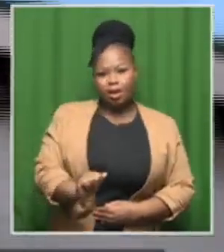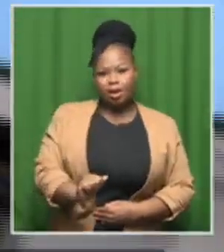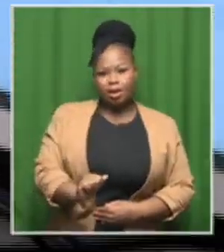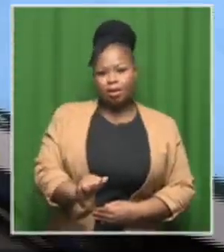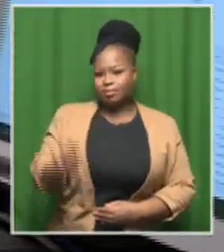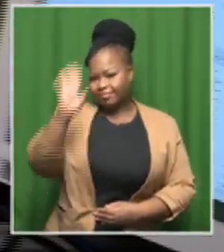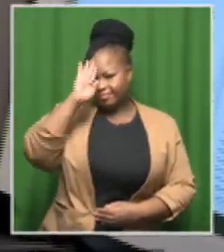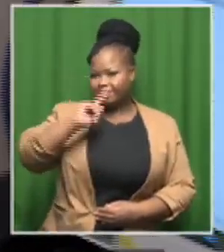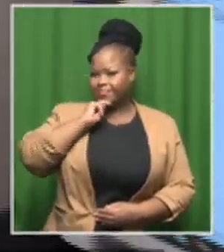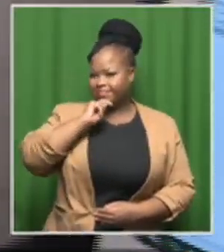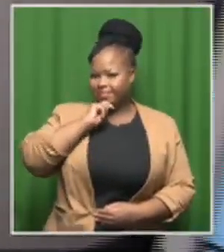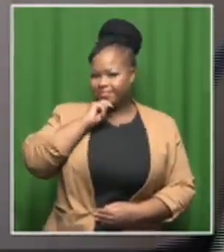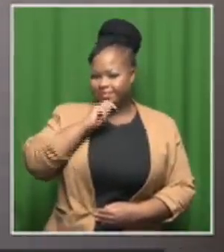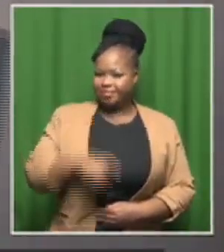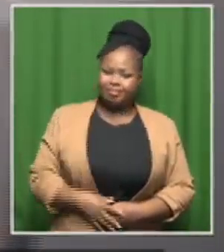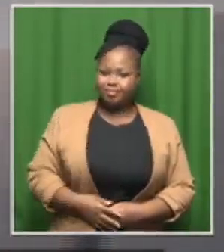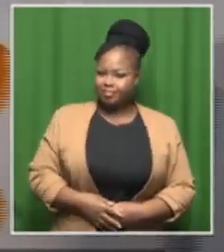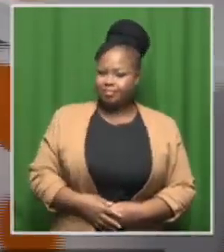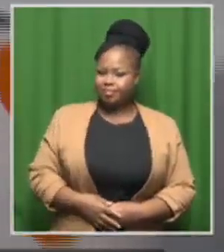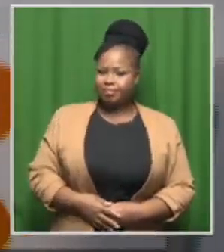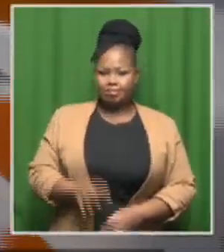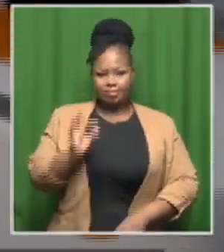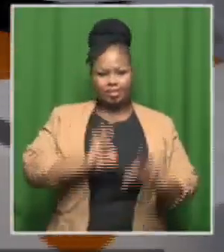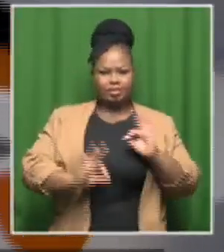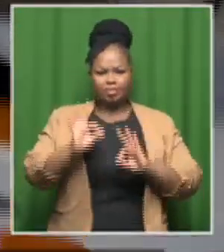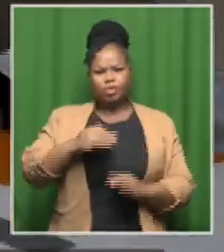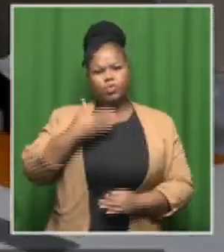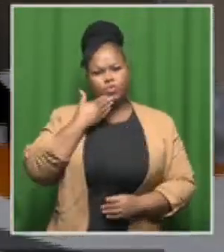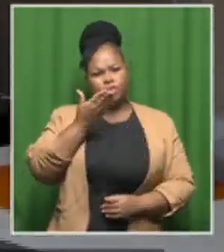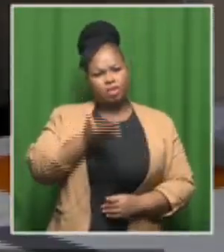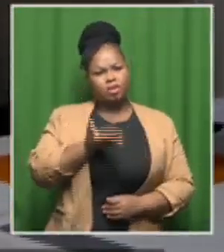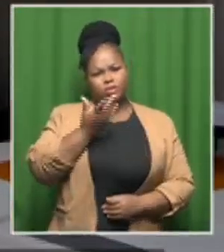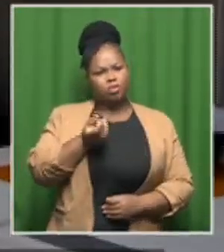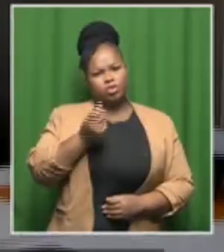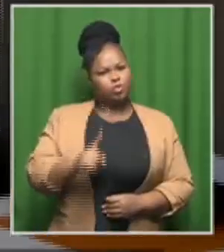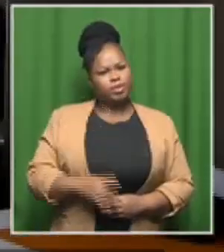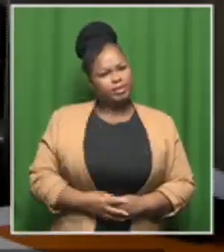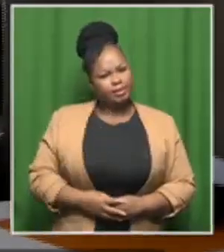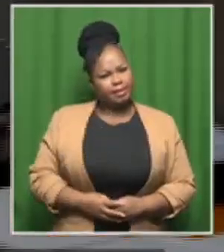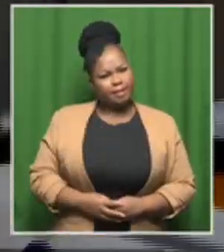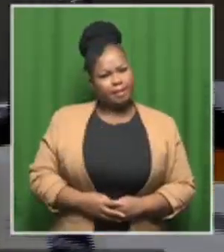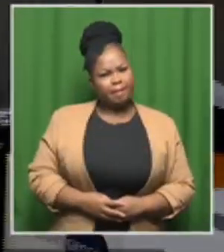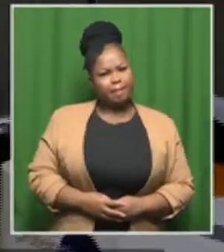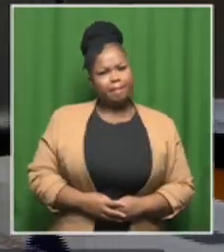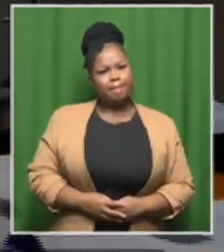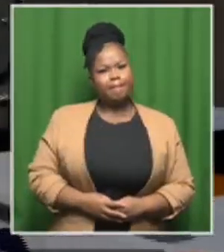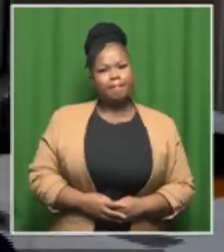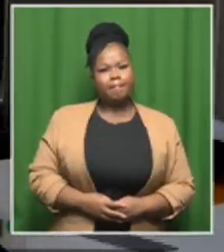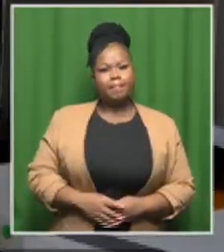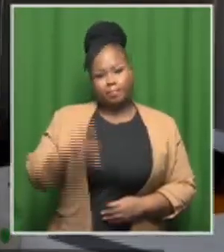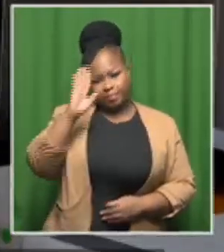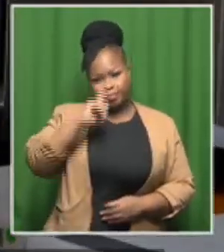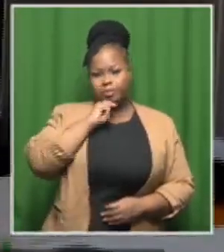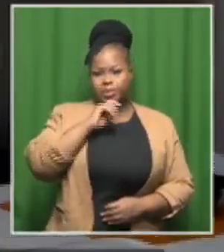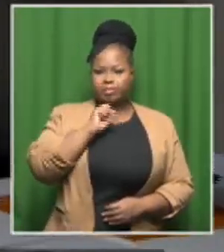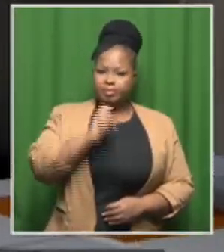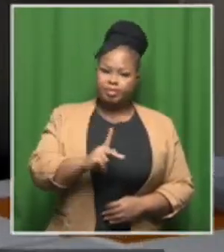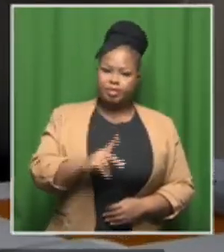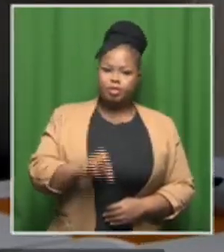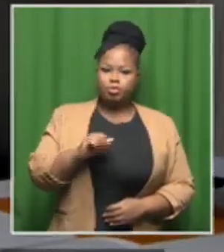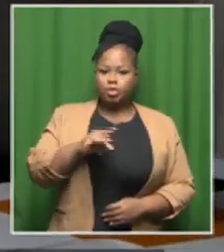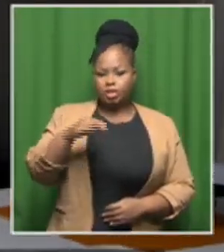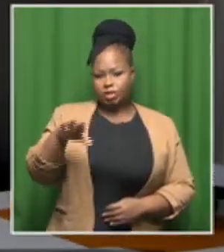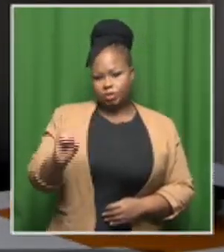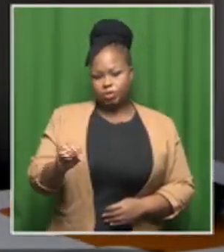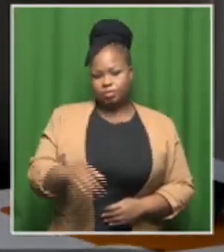morning. You know, just talk to us about who you are and what it is that you do here. Awesome. Good morning, Sakina. I'm Sibusiso